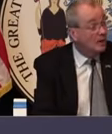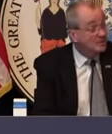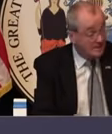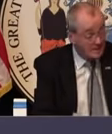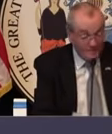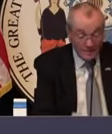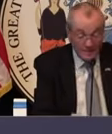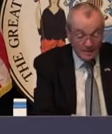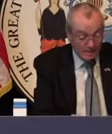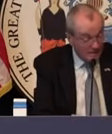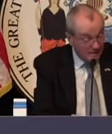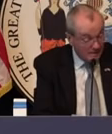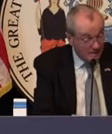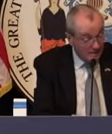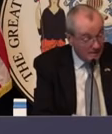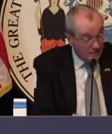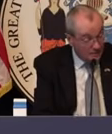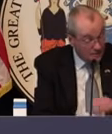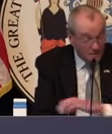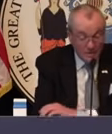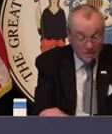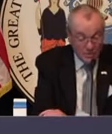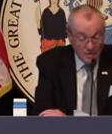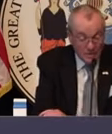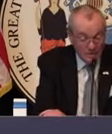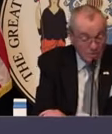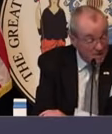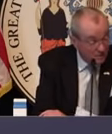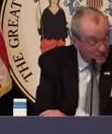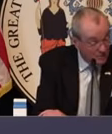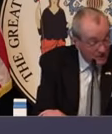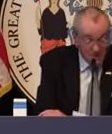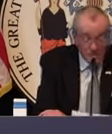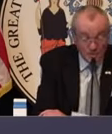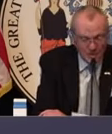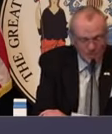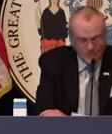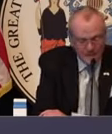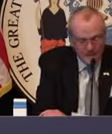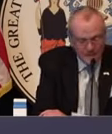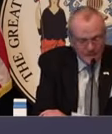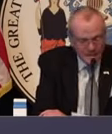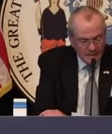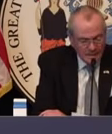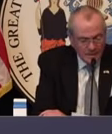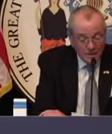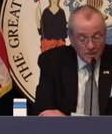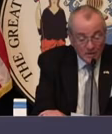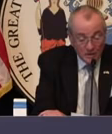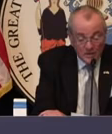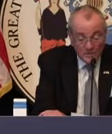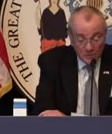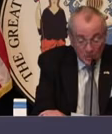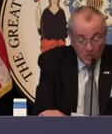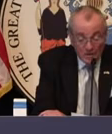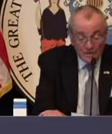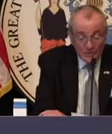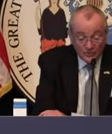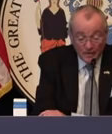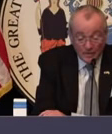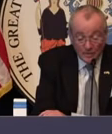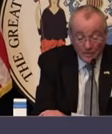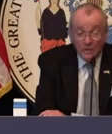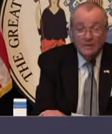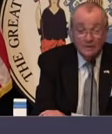in OIT. And I had the, again, great honor of speaking with both him and his mom. Chuck loved to bowl